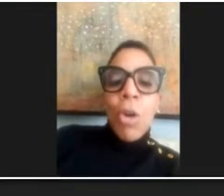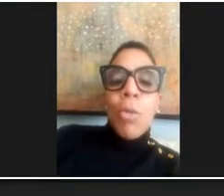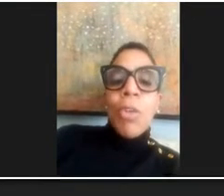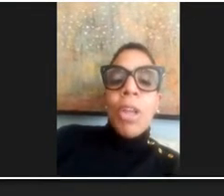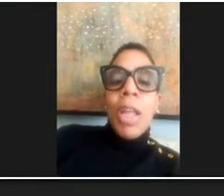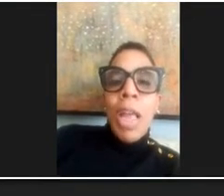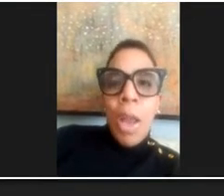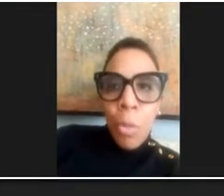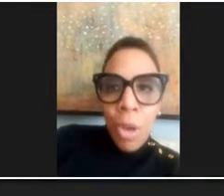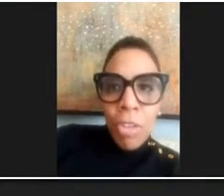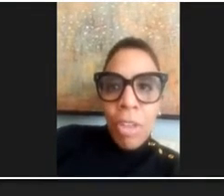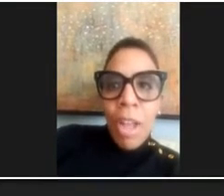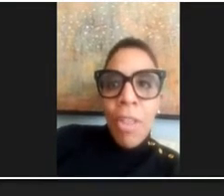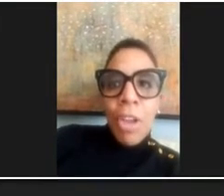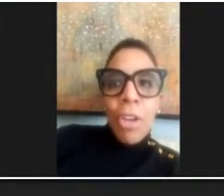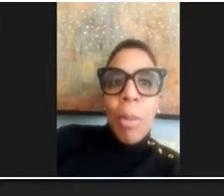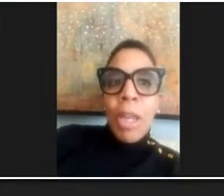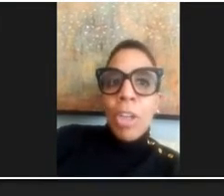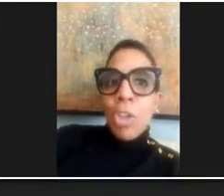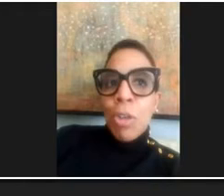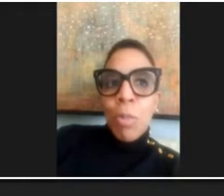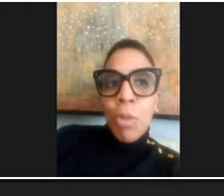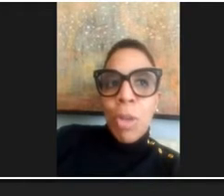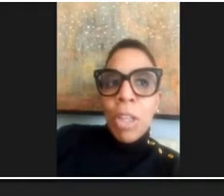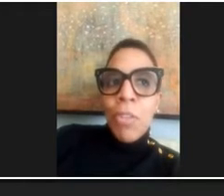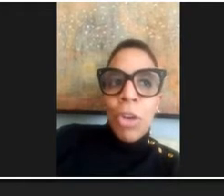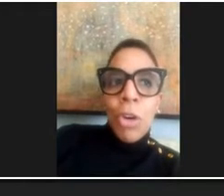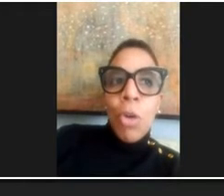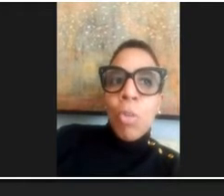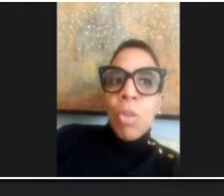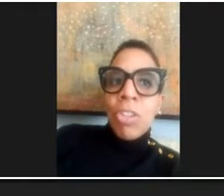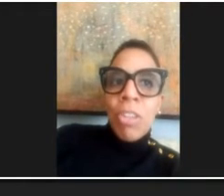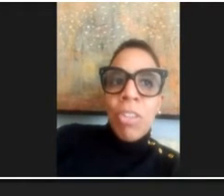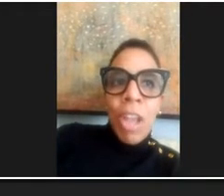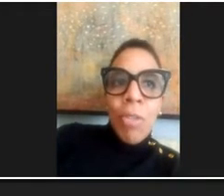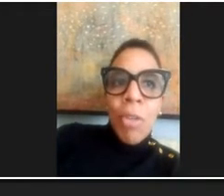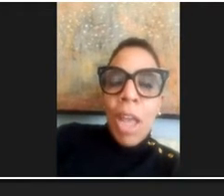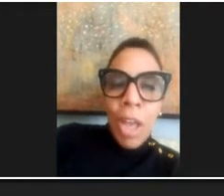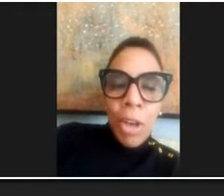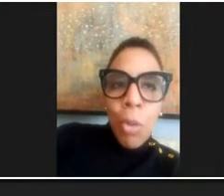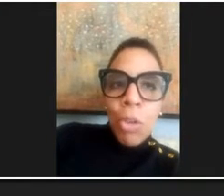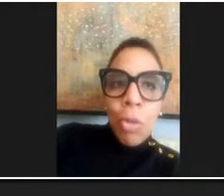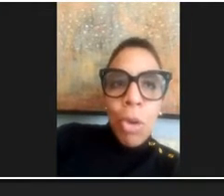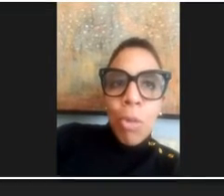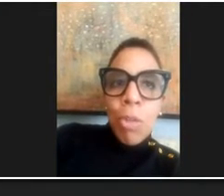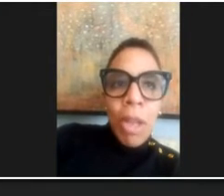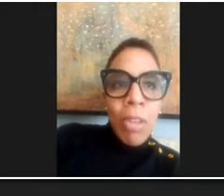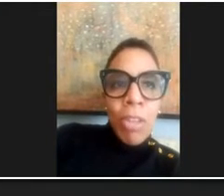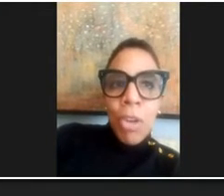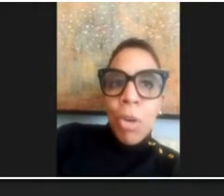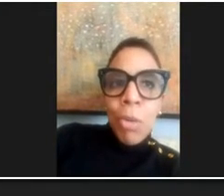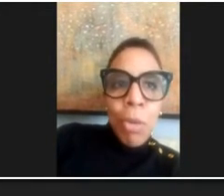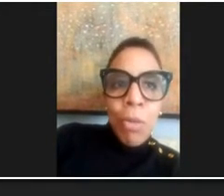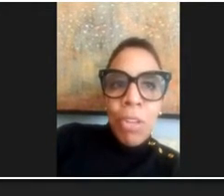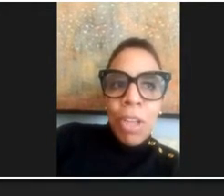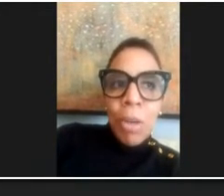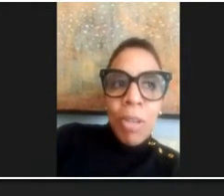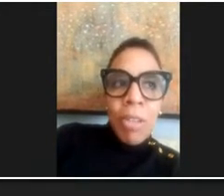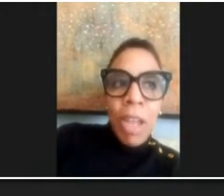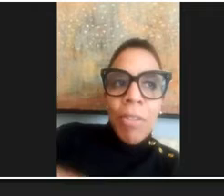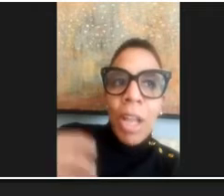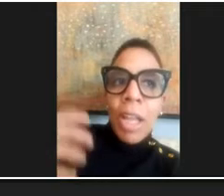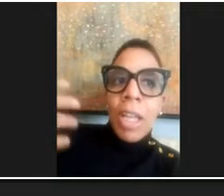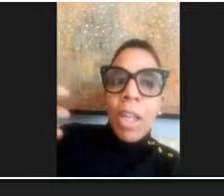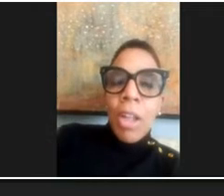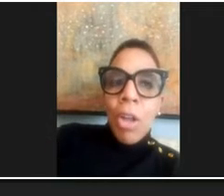to get filtered to the community that going into a shelter if you've never been in one may seem like you're going into